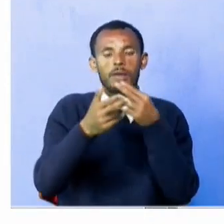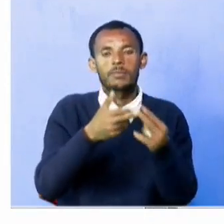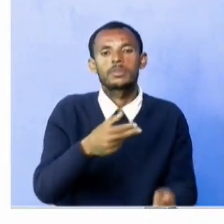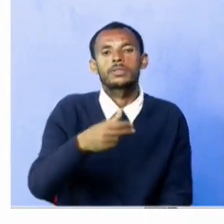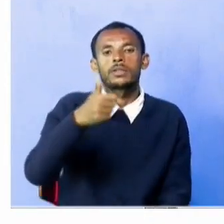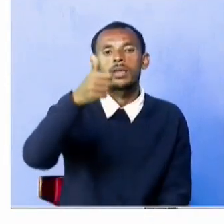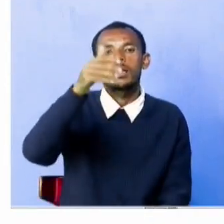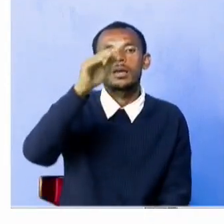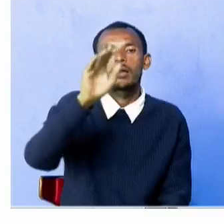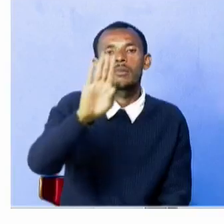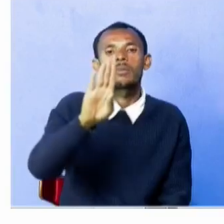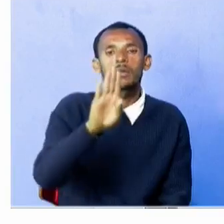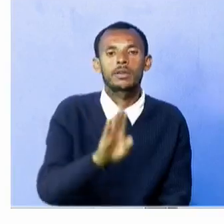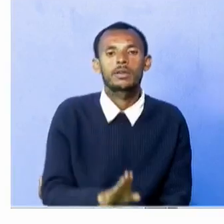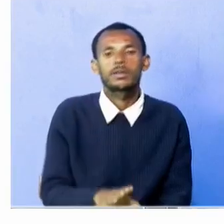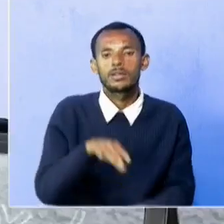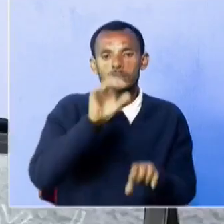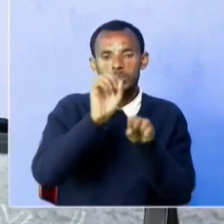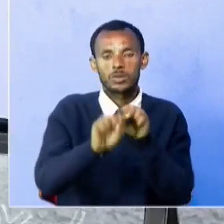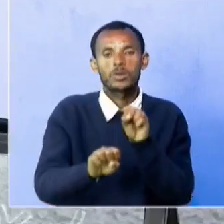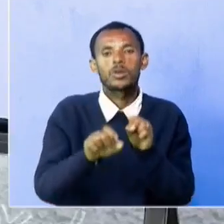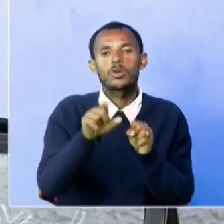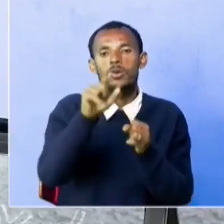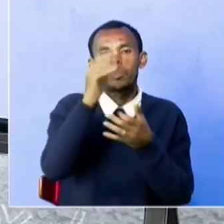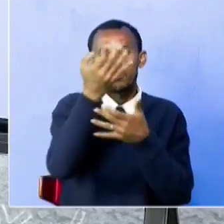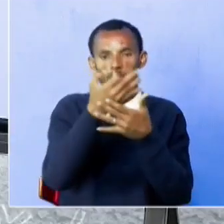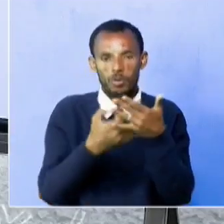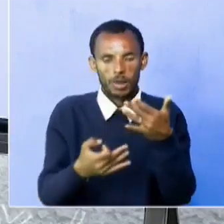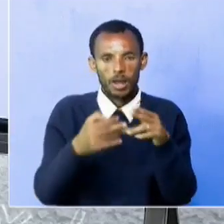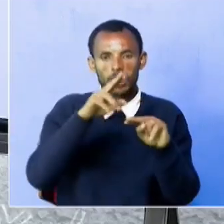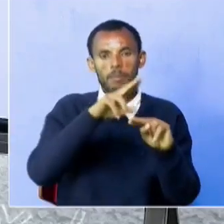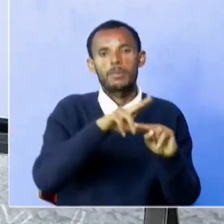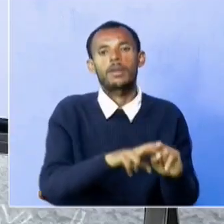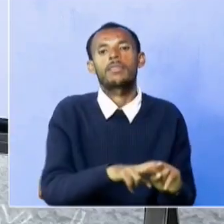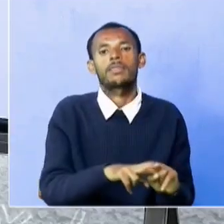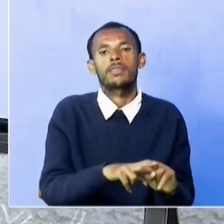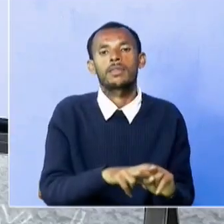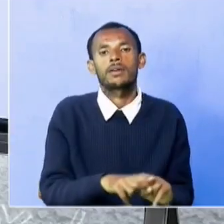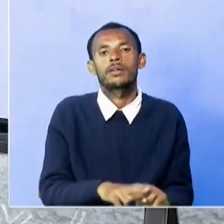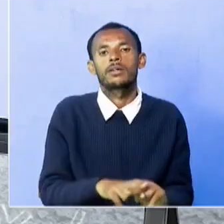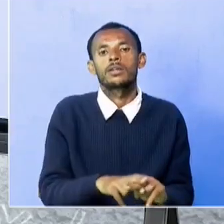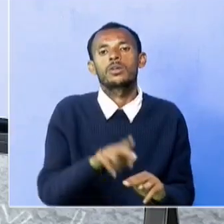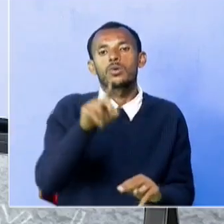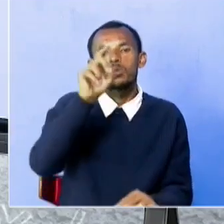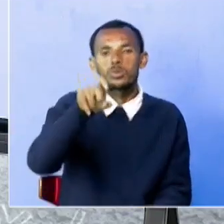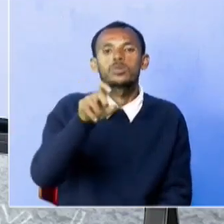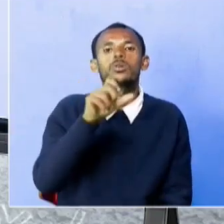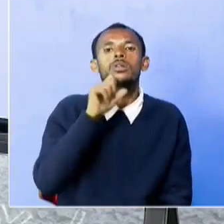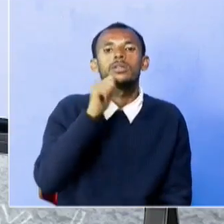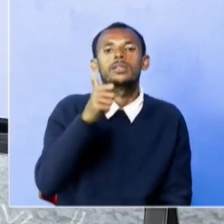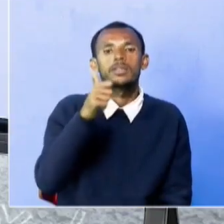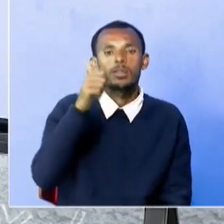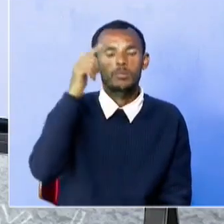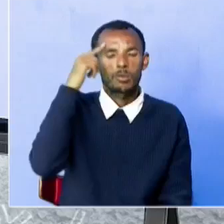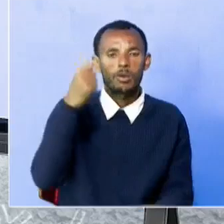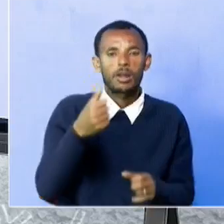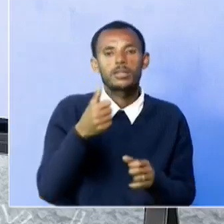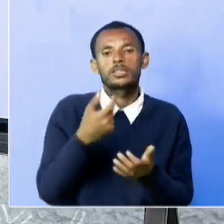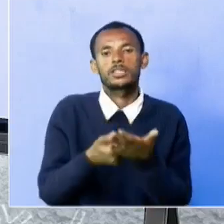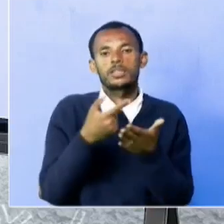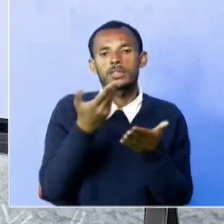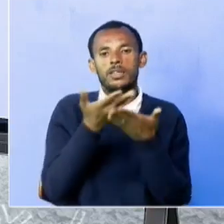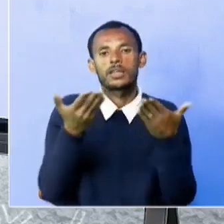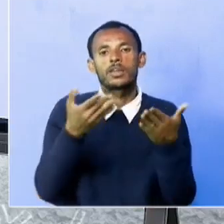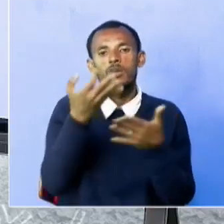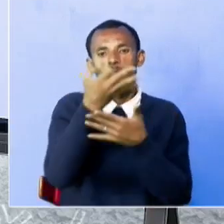AB. Okay, so your formula is dependent. Okay, you shouldn't memorize this thing. Your formula